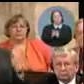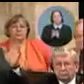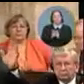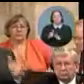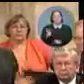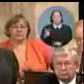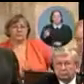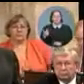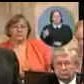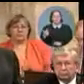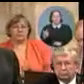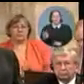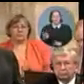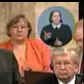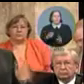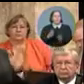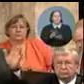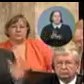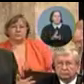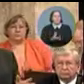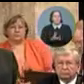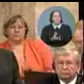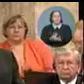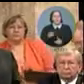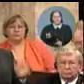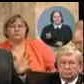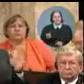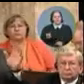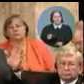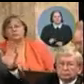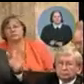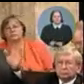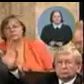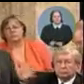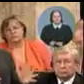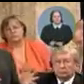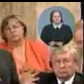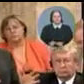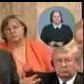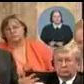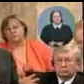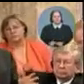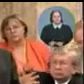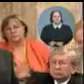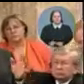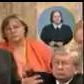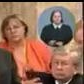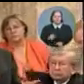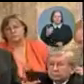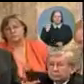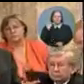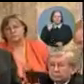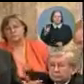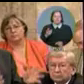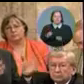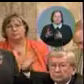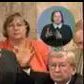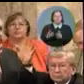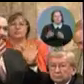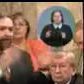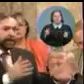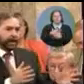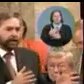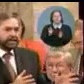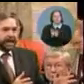It has an unfortunate side effect. It's called death. How many more people are going to have to be killed by Taser before